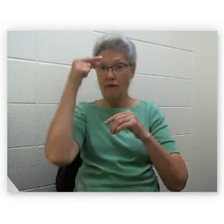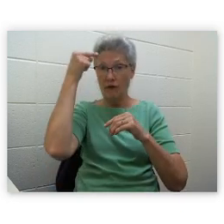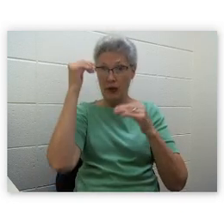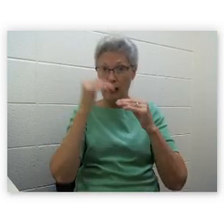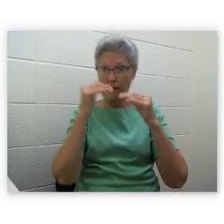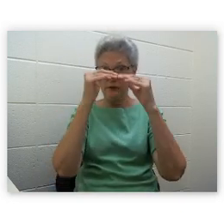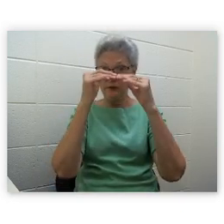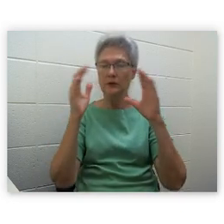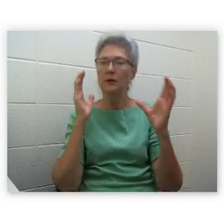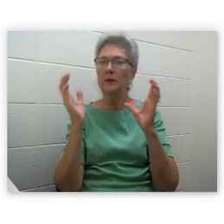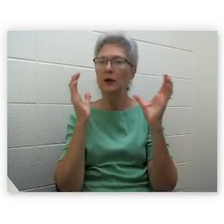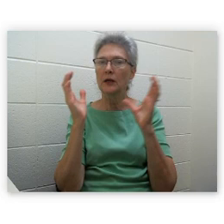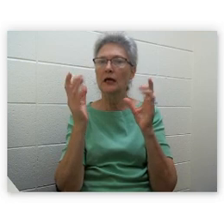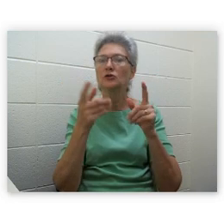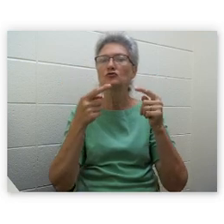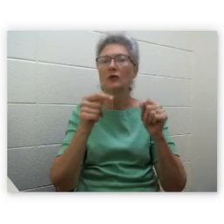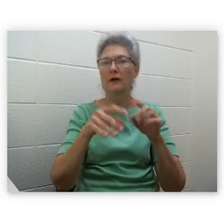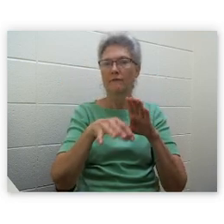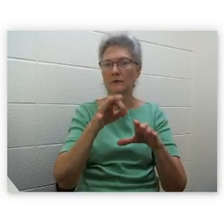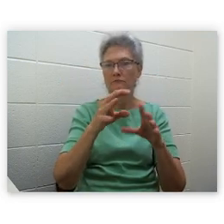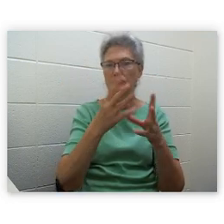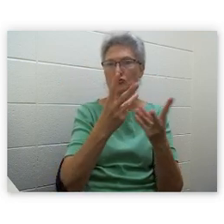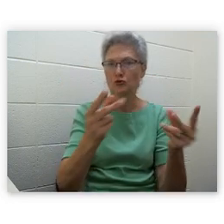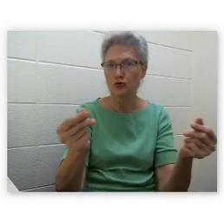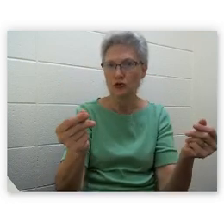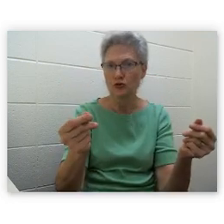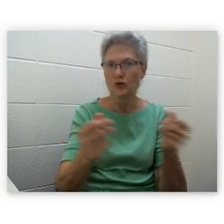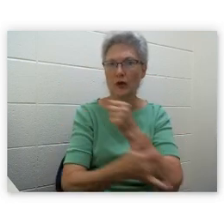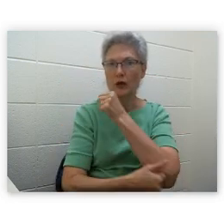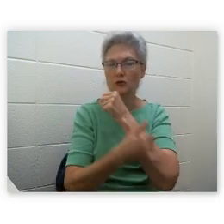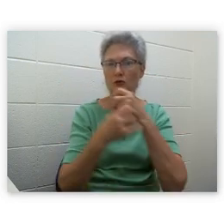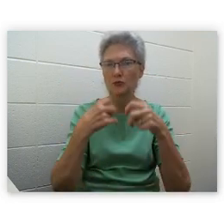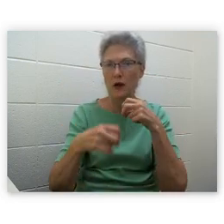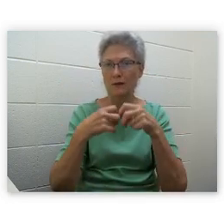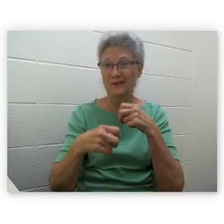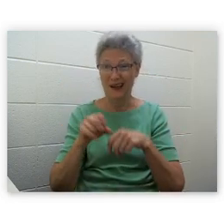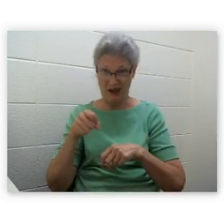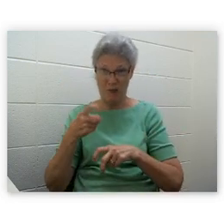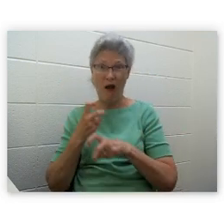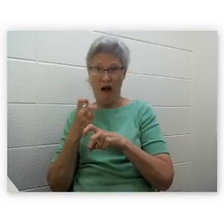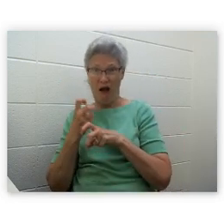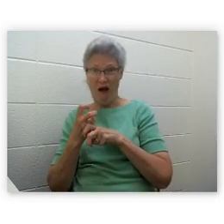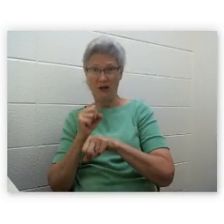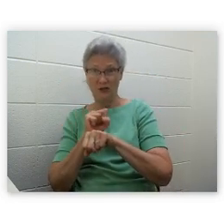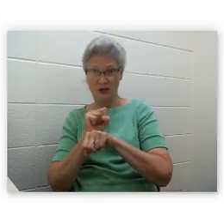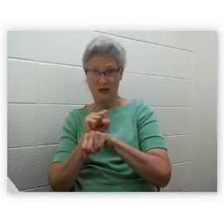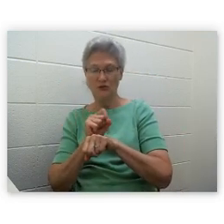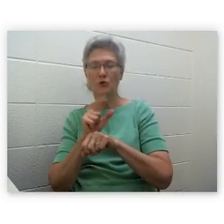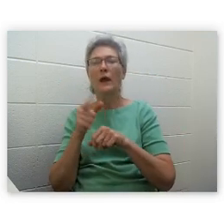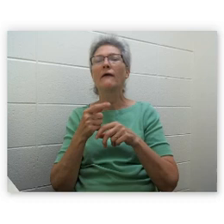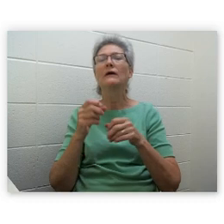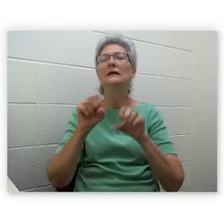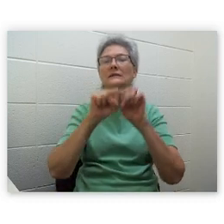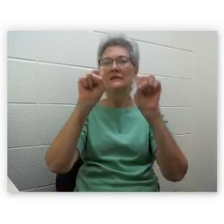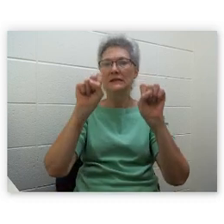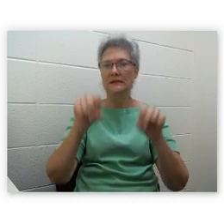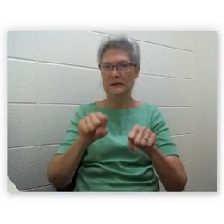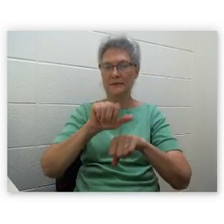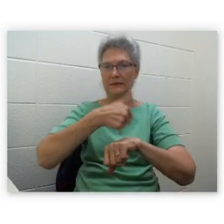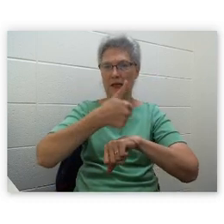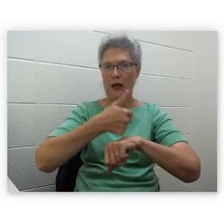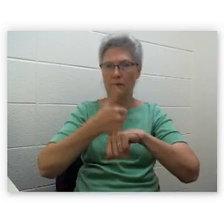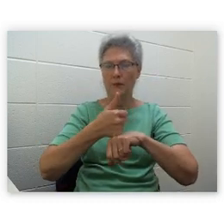country's problems. We know this can be a very difficult task, so luckily we have a system in place called federalism, which helps share the